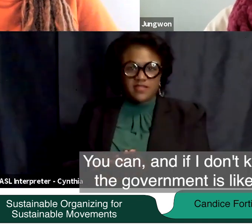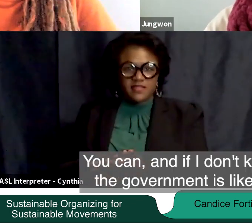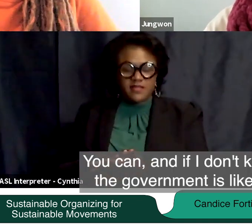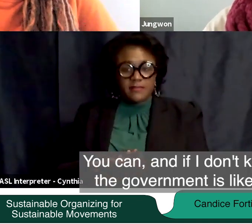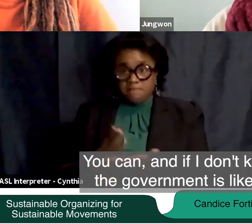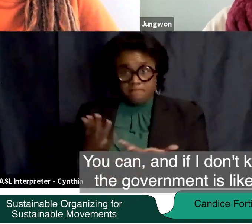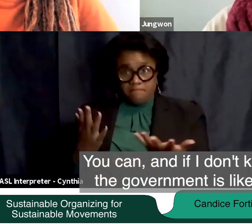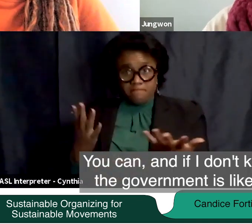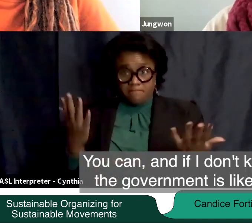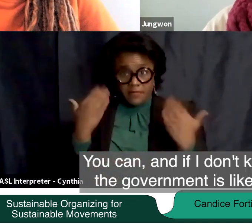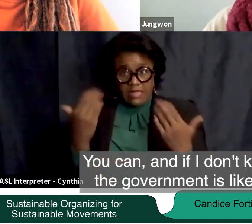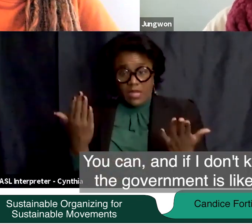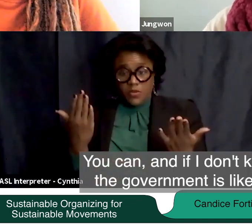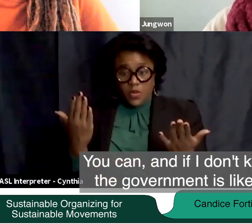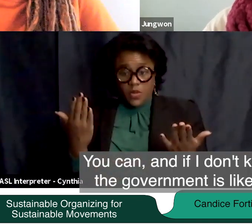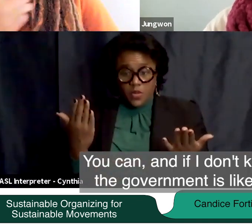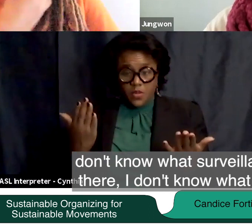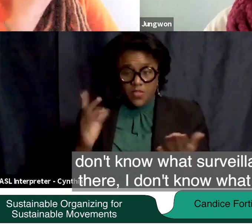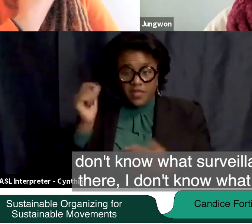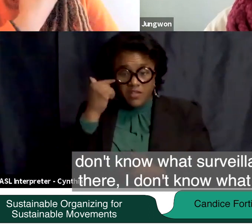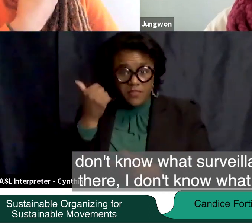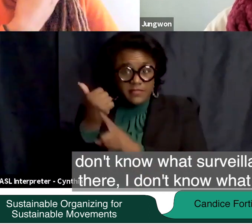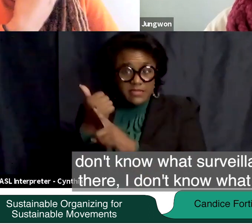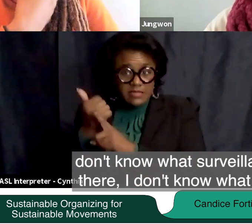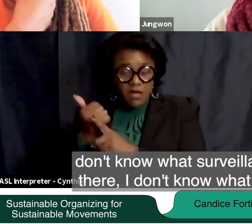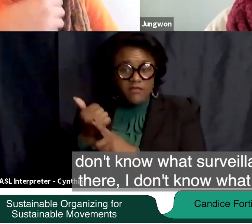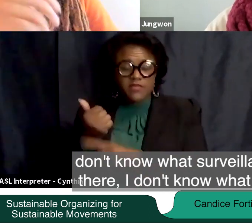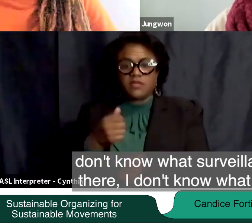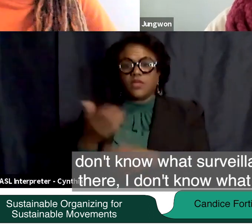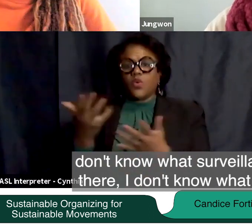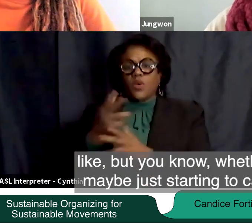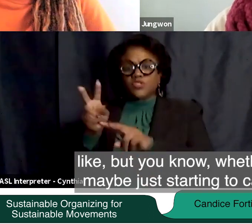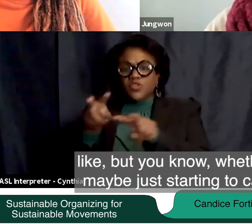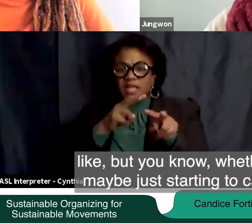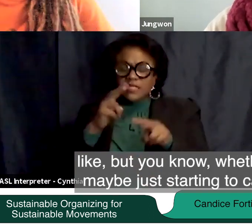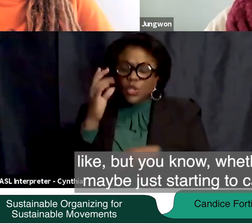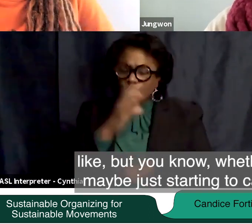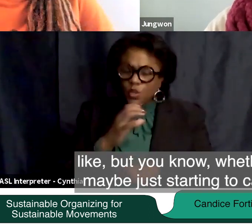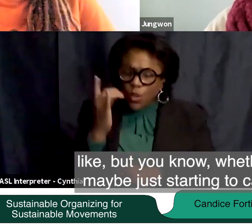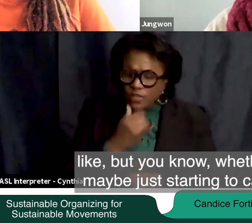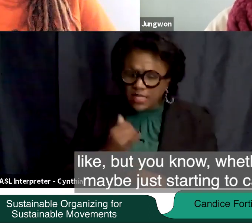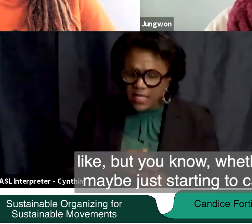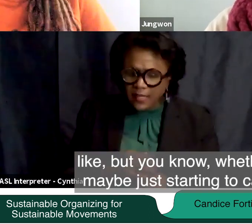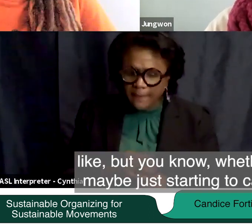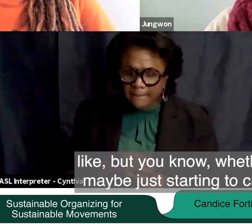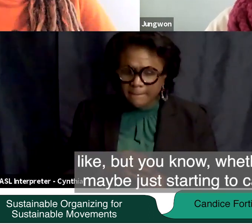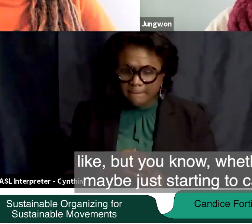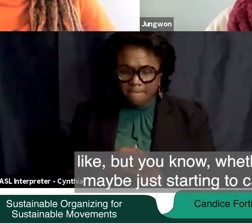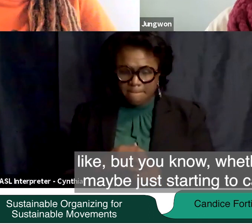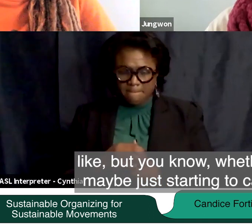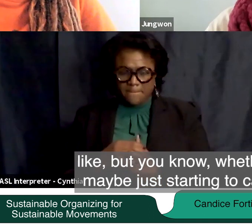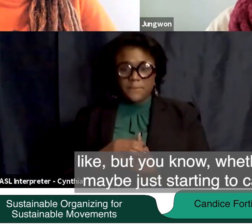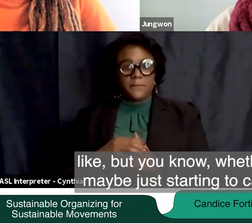if I don't know what the government is like there, I don't know what surveillance is like there, I don't know what that looks like, but whether it's